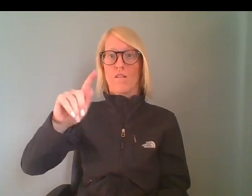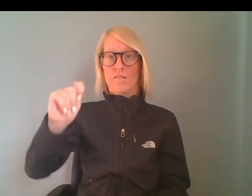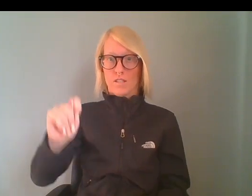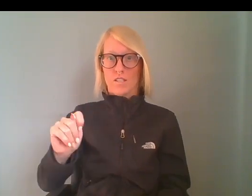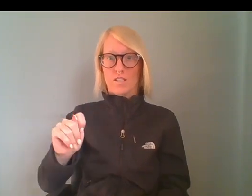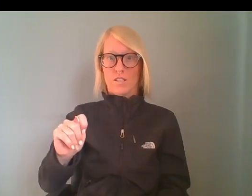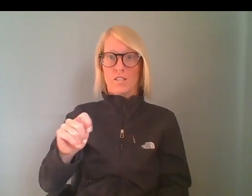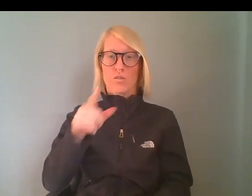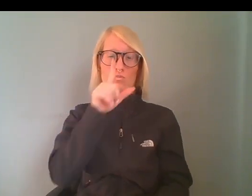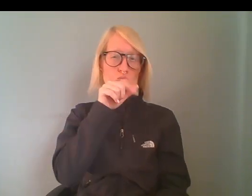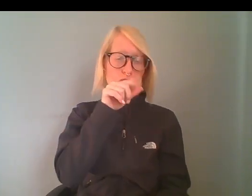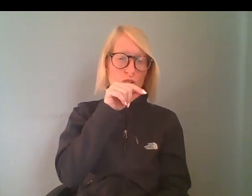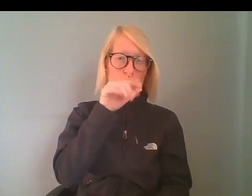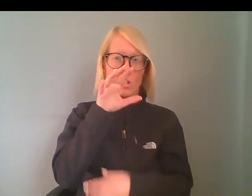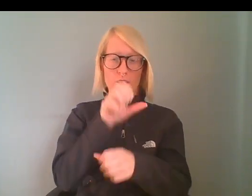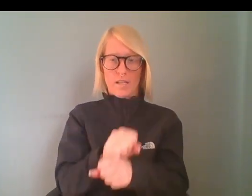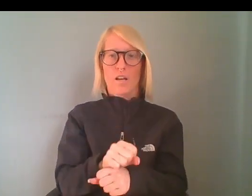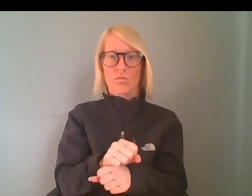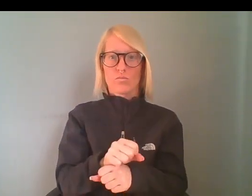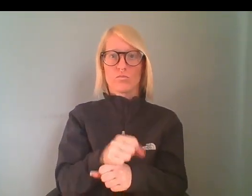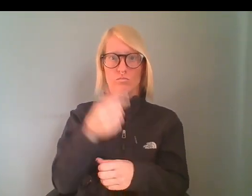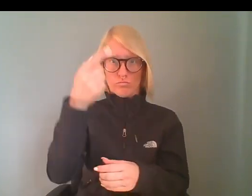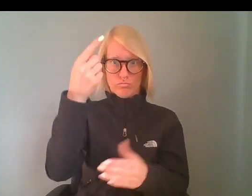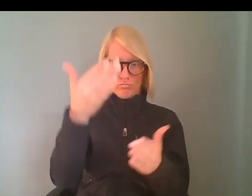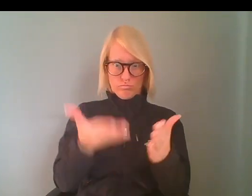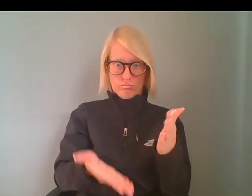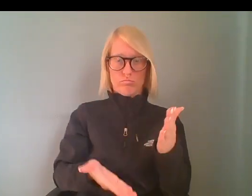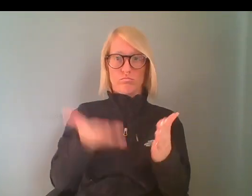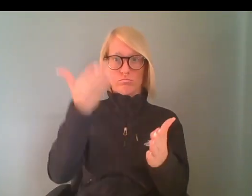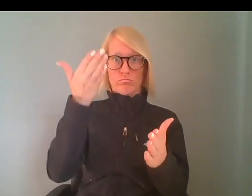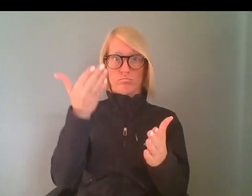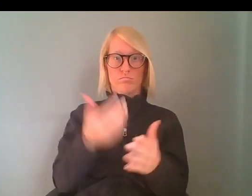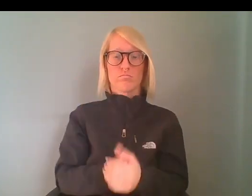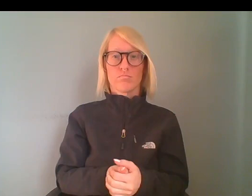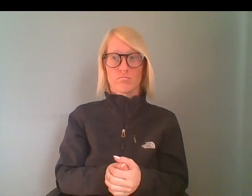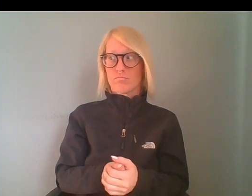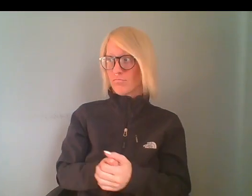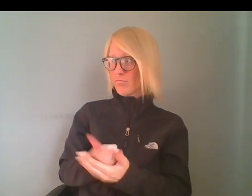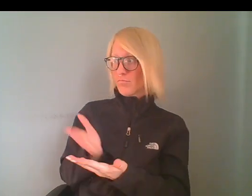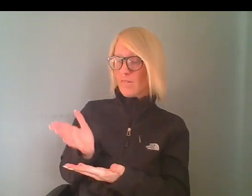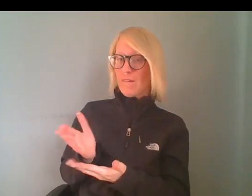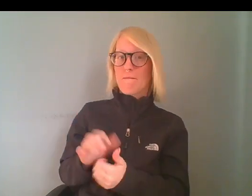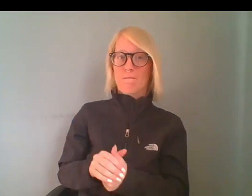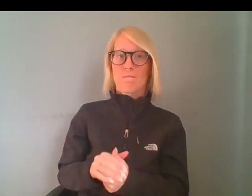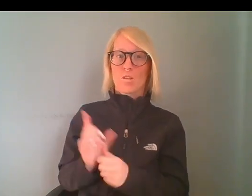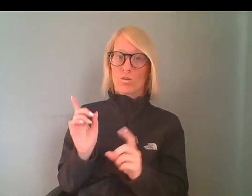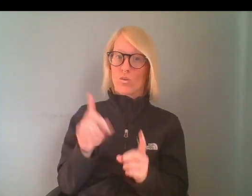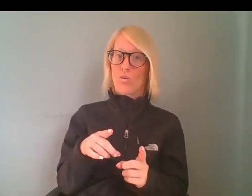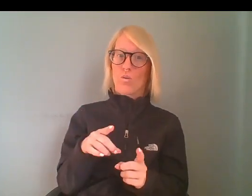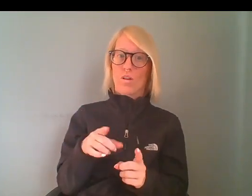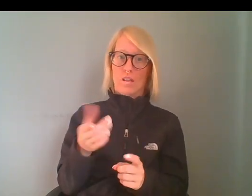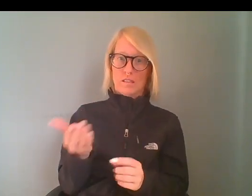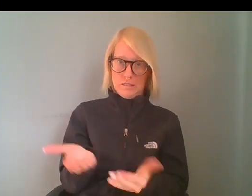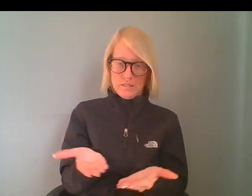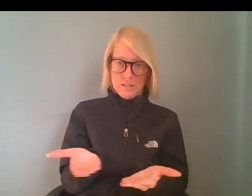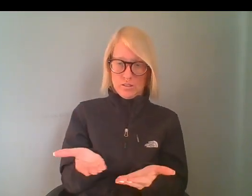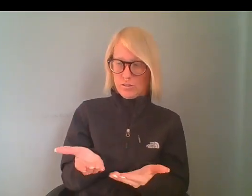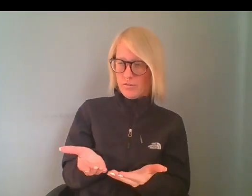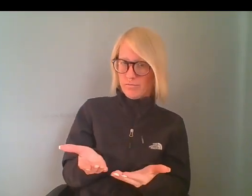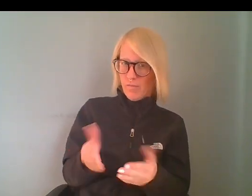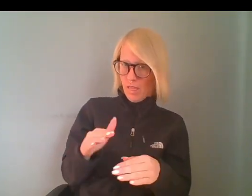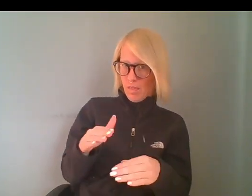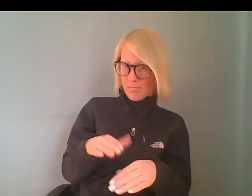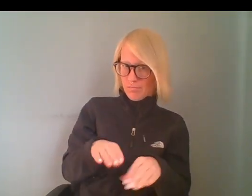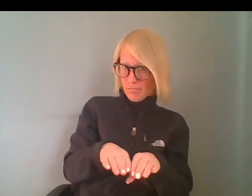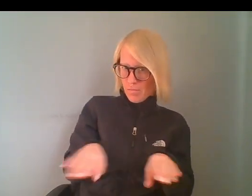some people. I'm sure I'm missing a lot of people on my list. But if you go to this website here, again, there's not an account,